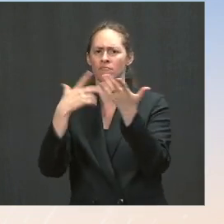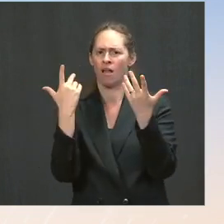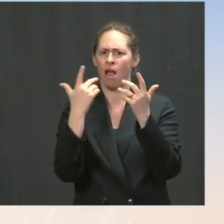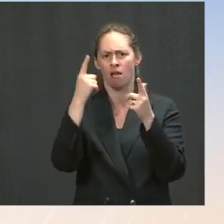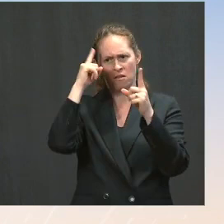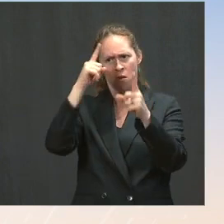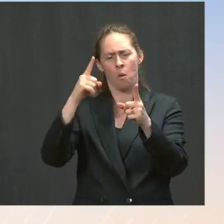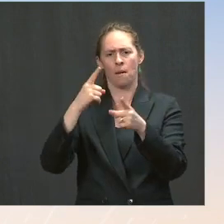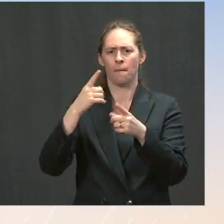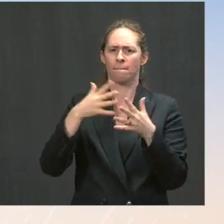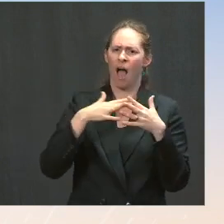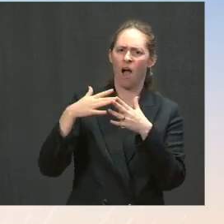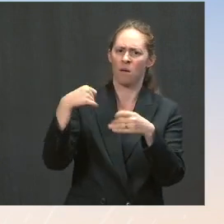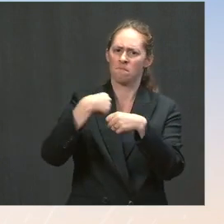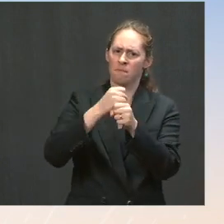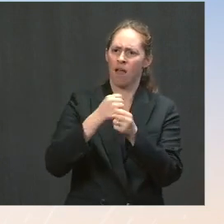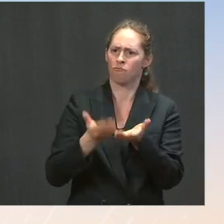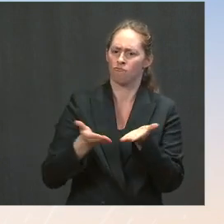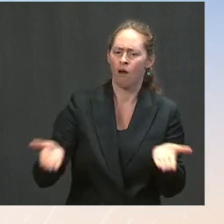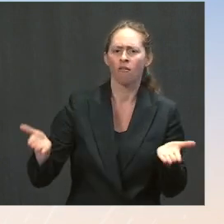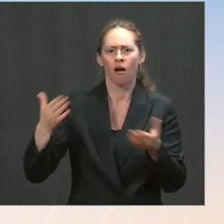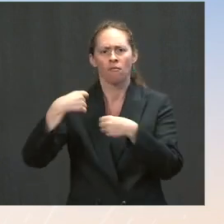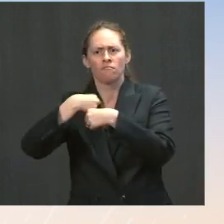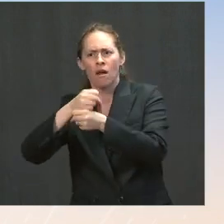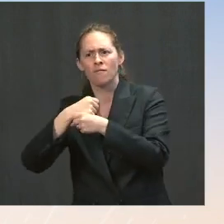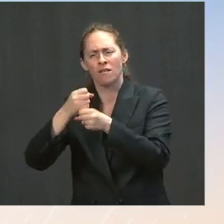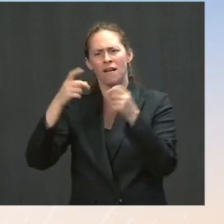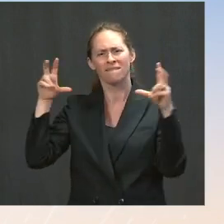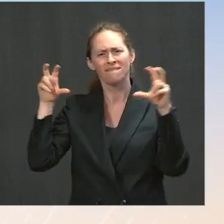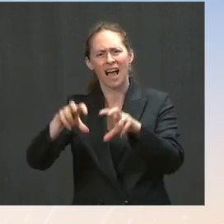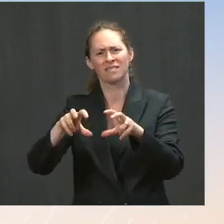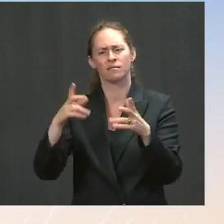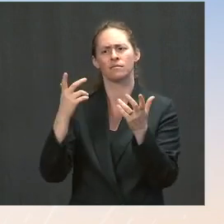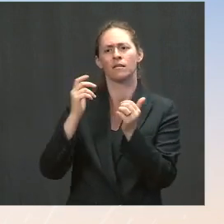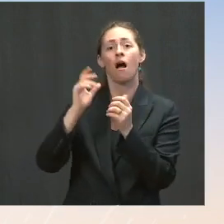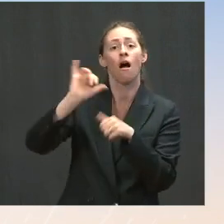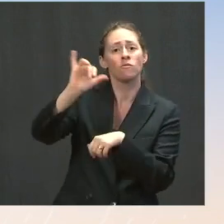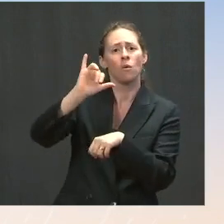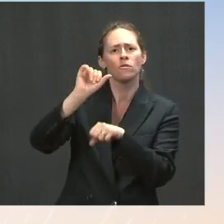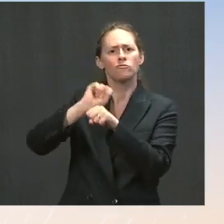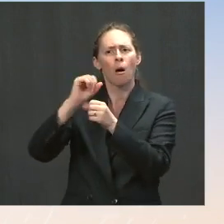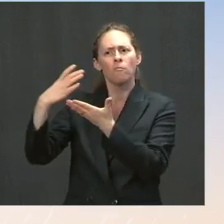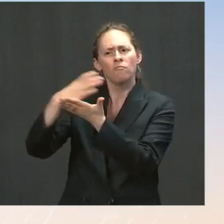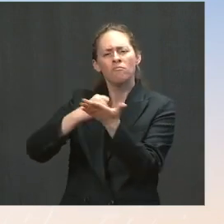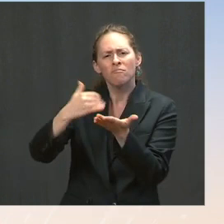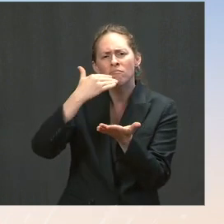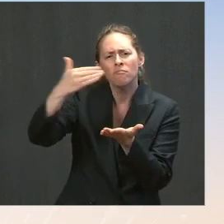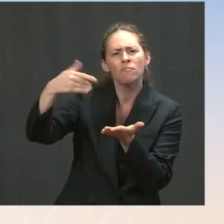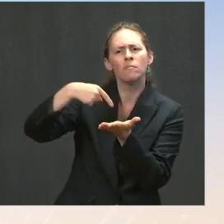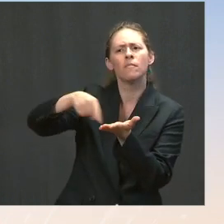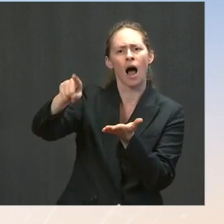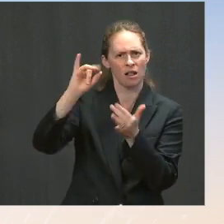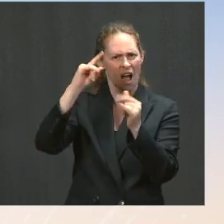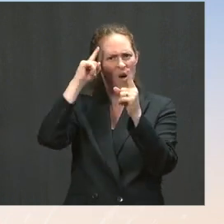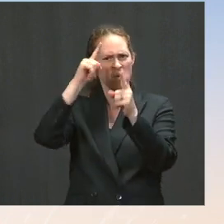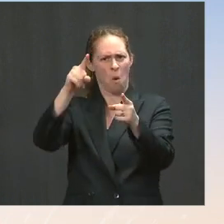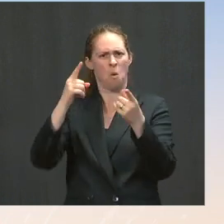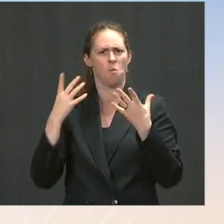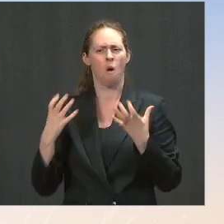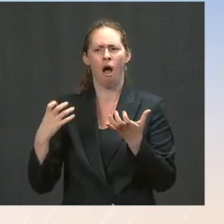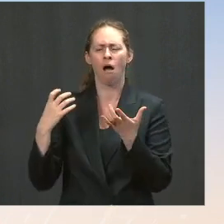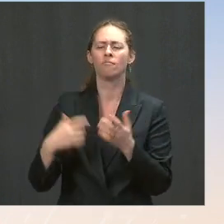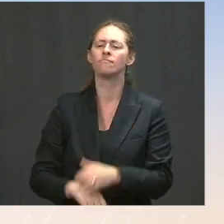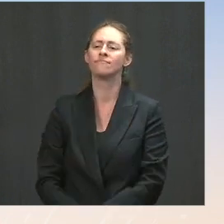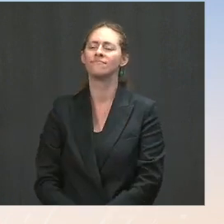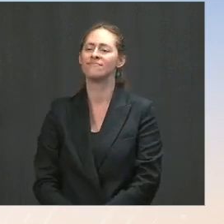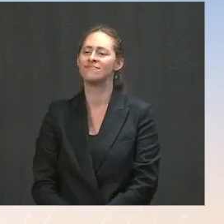in America, and supporting good-paying jobs for American workers during a trip to the Lehigh Valley Operations Facility for Mack Trucks. The President